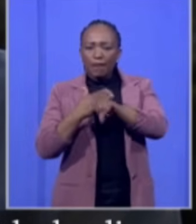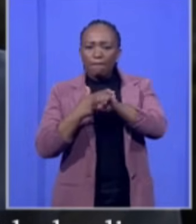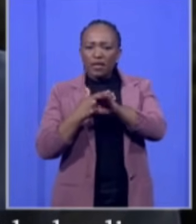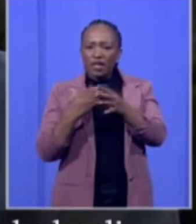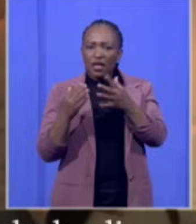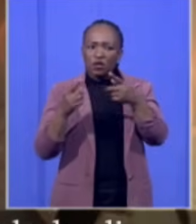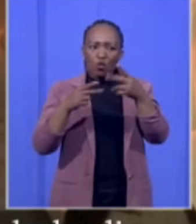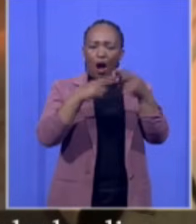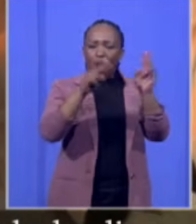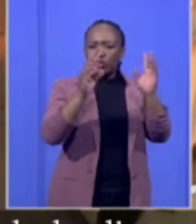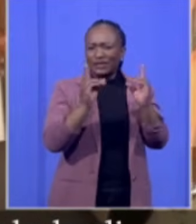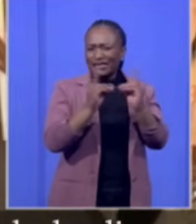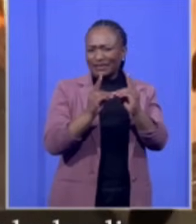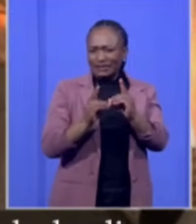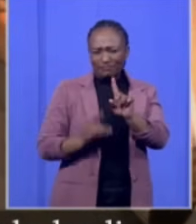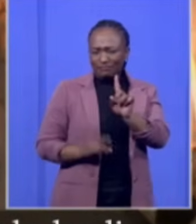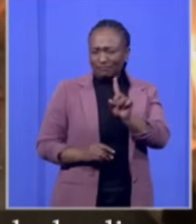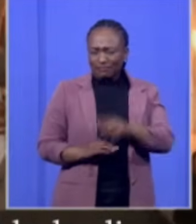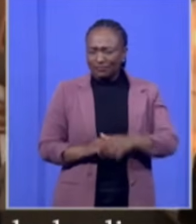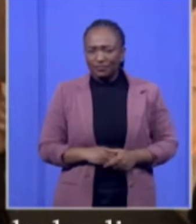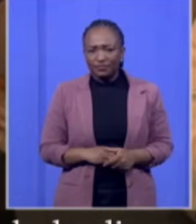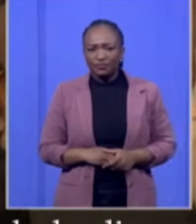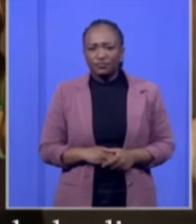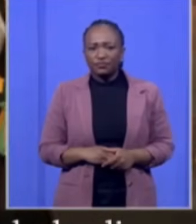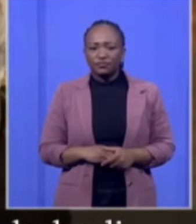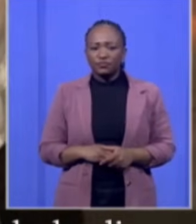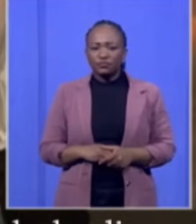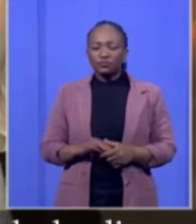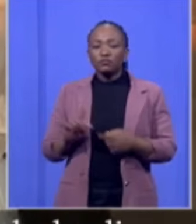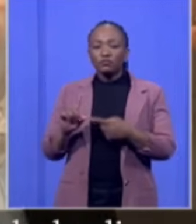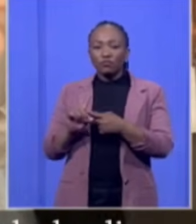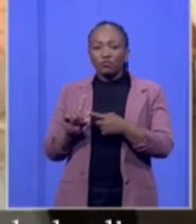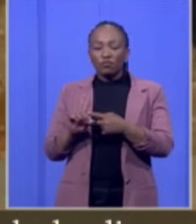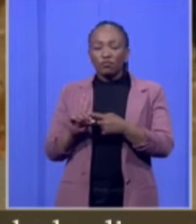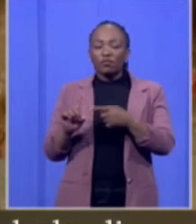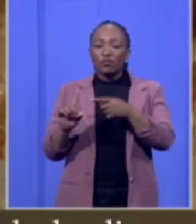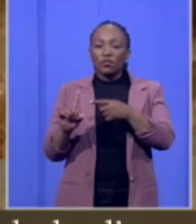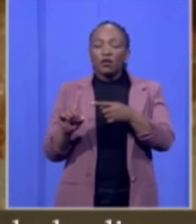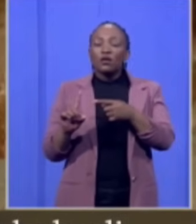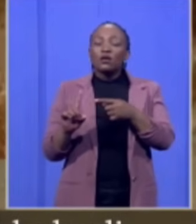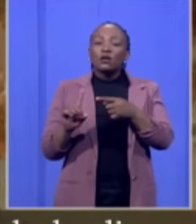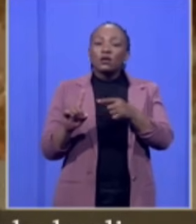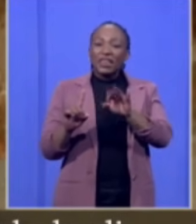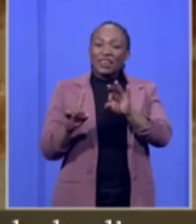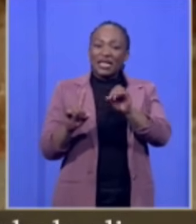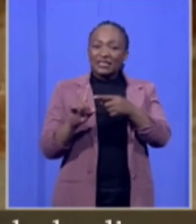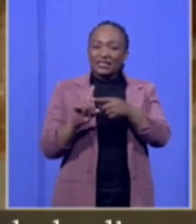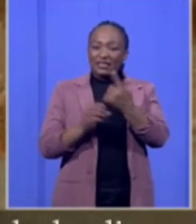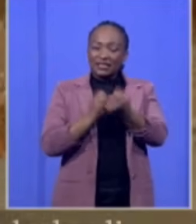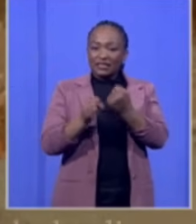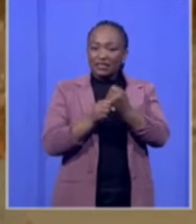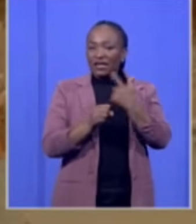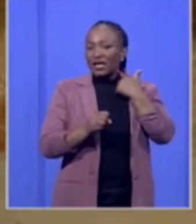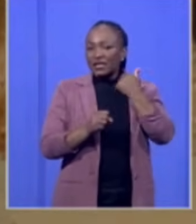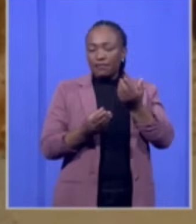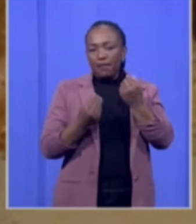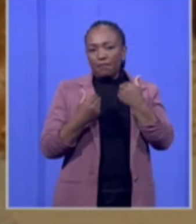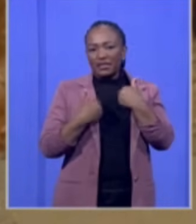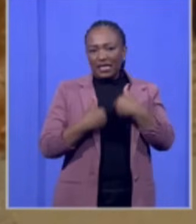out on a date. Setopo sa Mongale ya dilemo di 30 se fumanwe haufi le Alexandra le boela Johannesburg ka